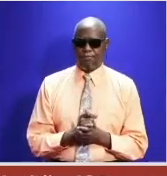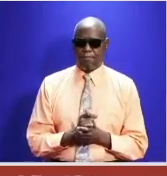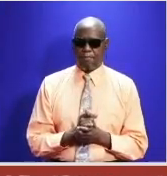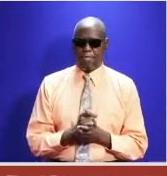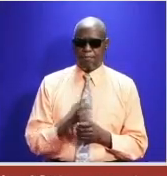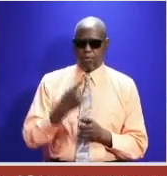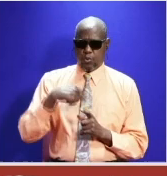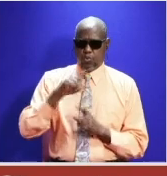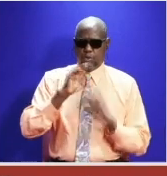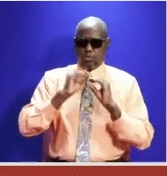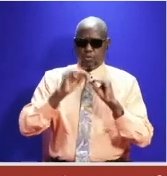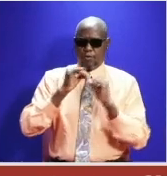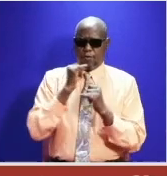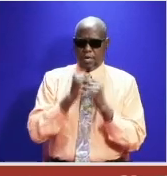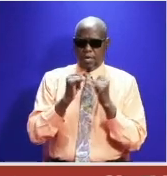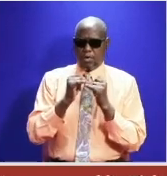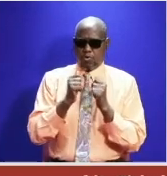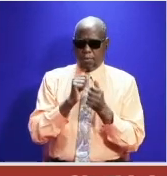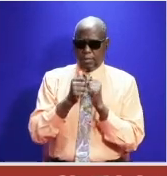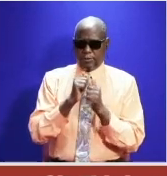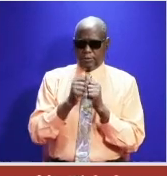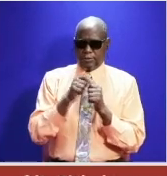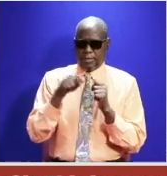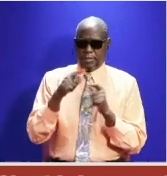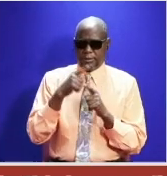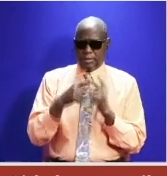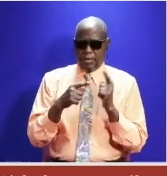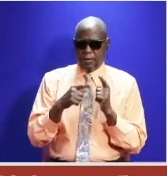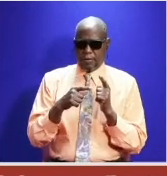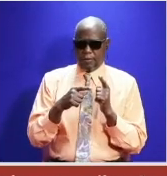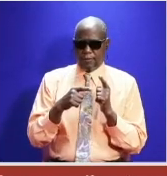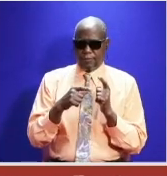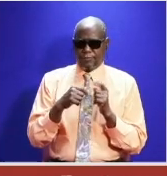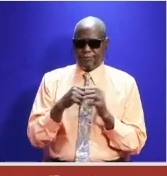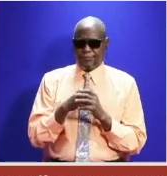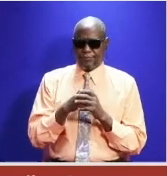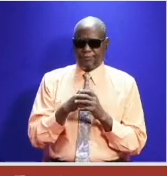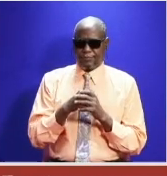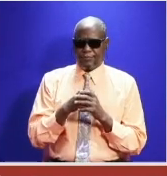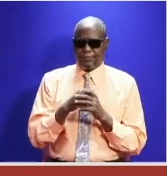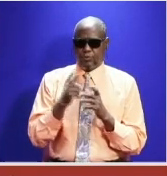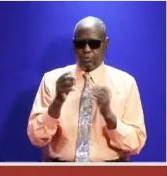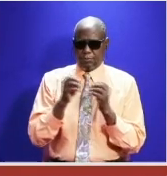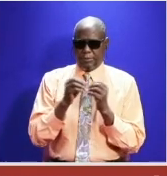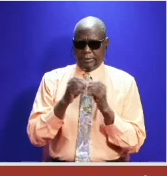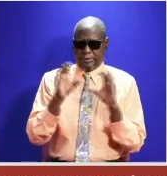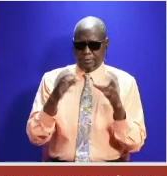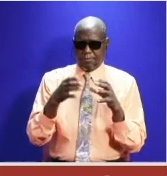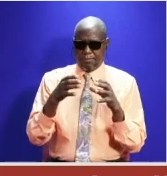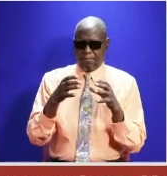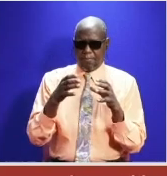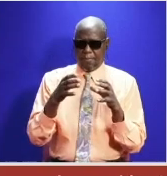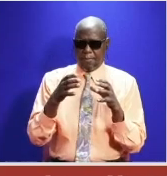We are training for the final match of this year's playoffs, this season playoffs, and we are meeting a team that is